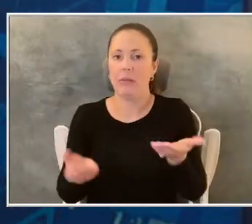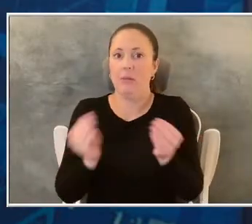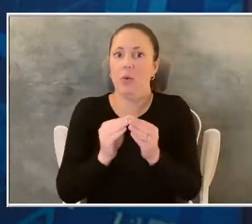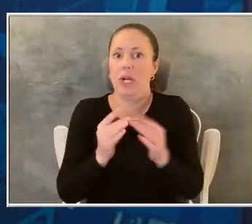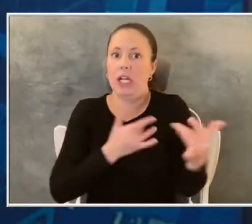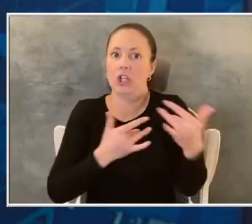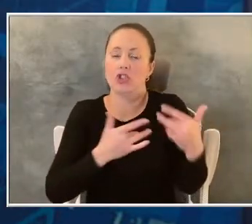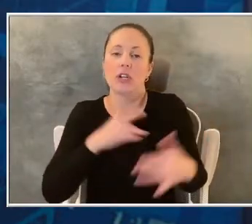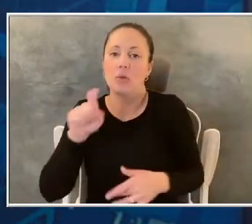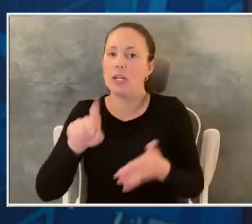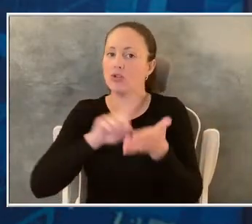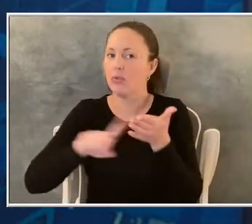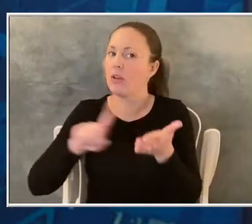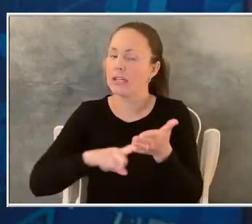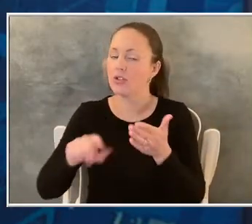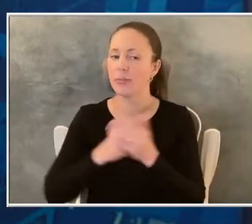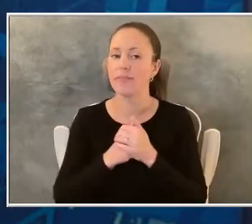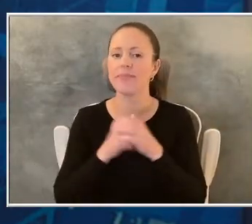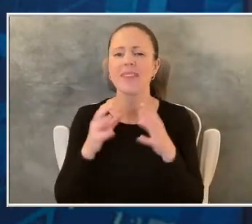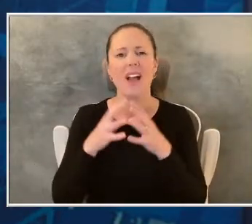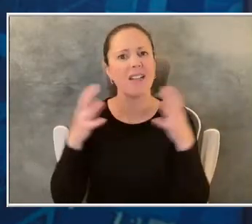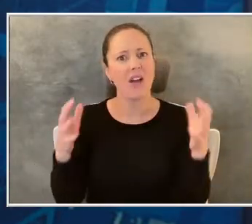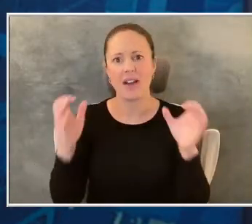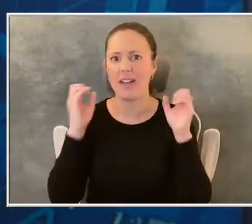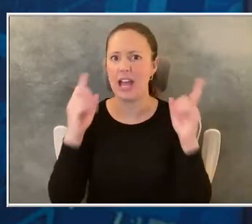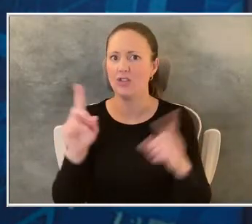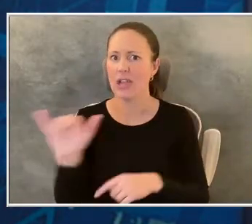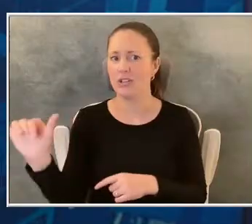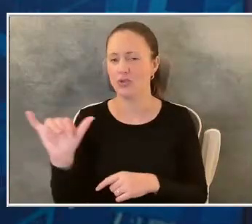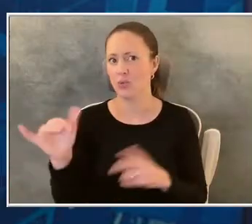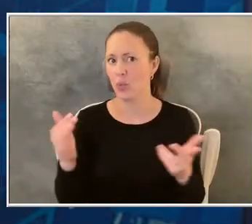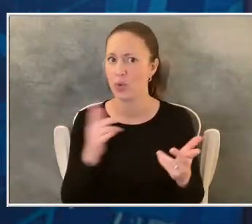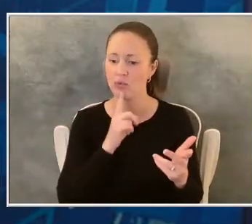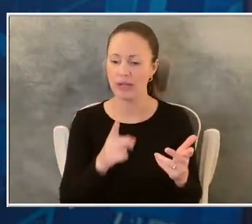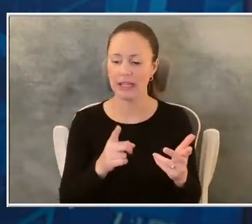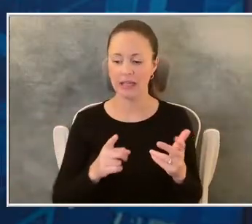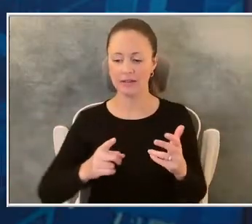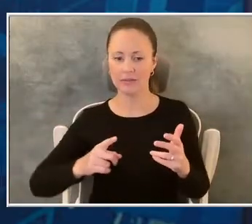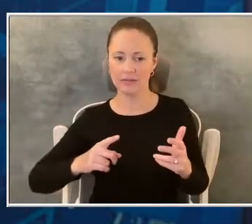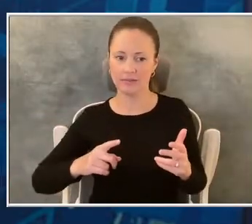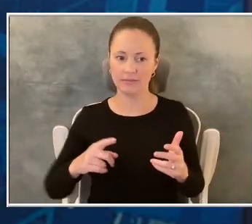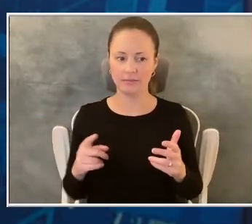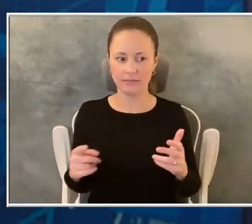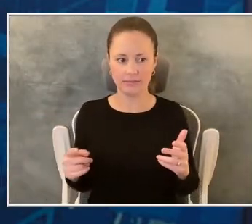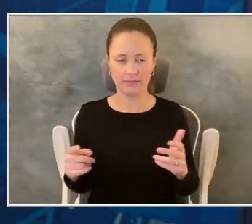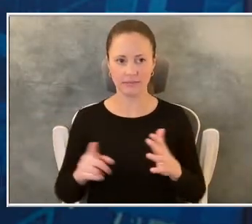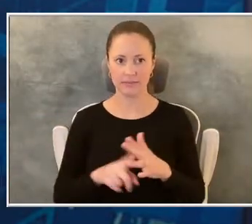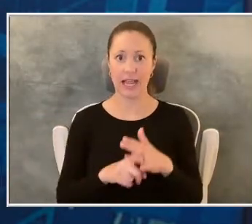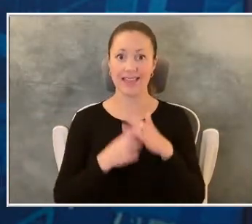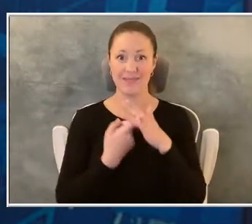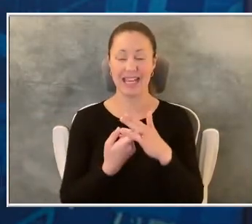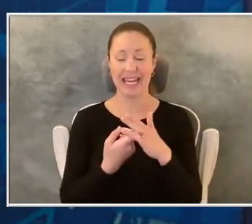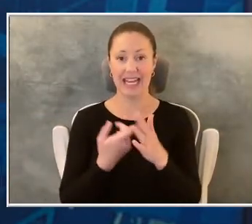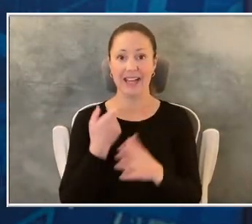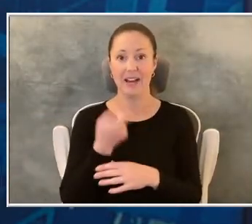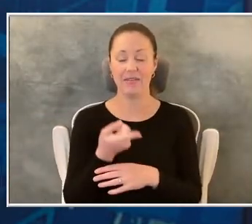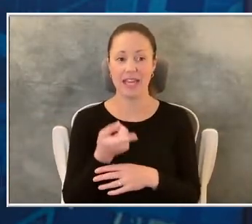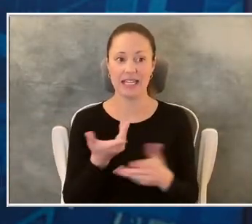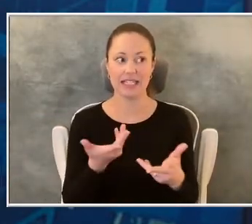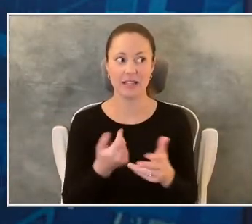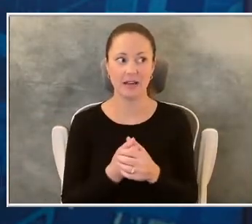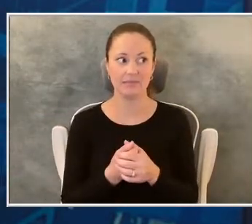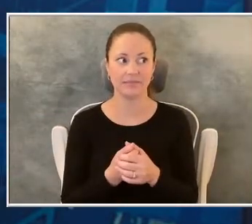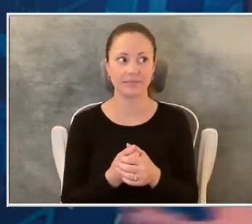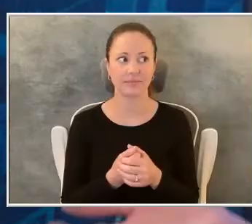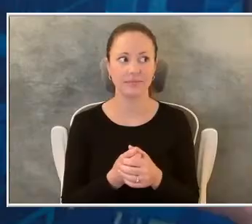into. And a lot of education as well, because at the beginning of this, the patients are they have so